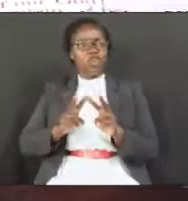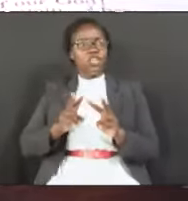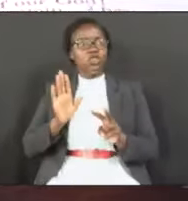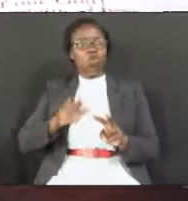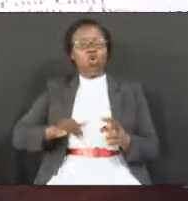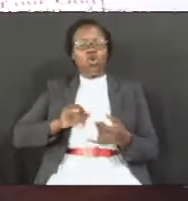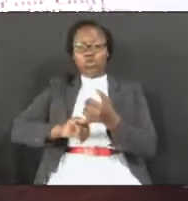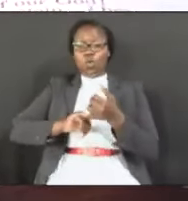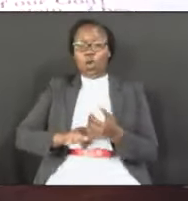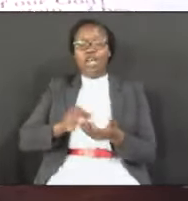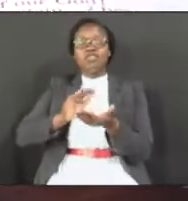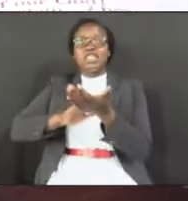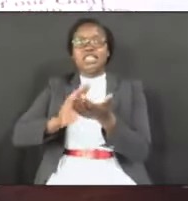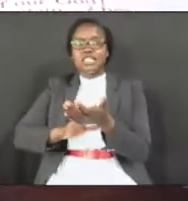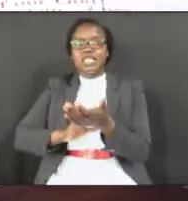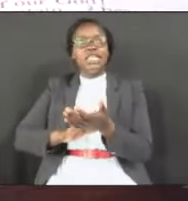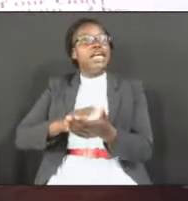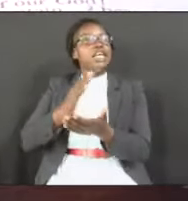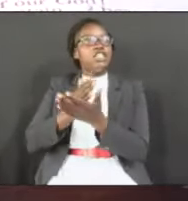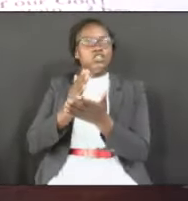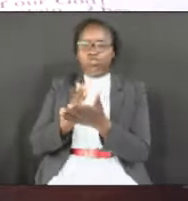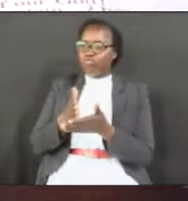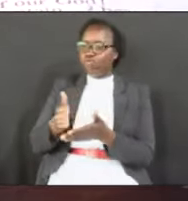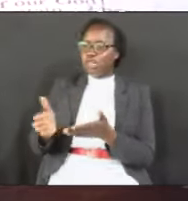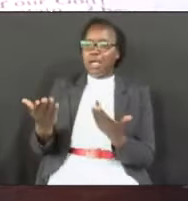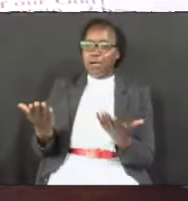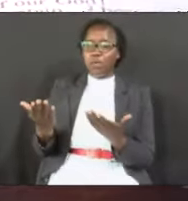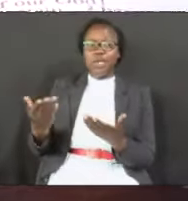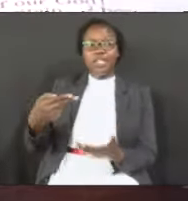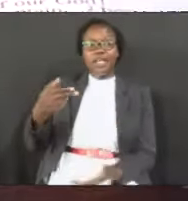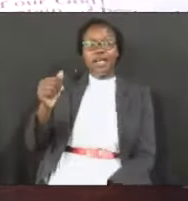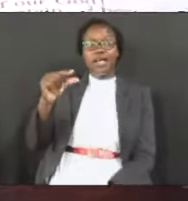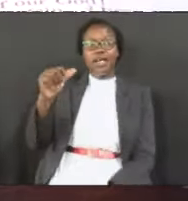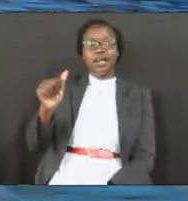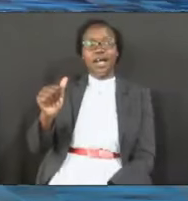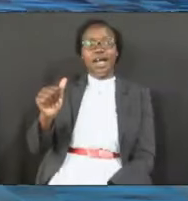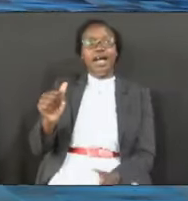indeed, he got to her girl and a boy Ishmael was born. Are you with me?